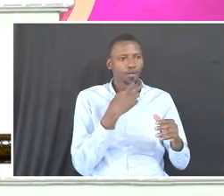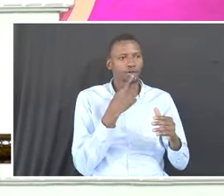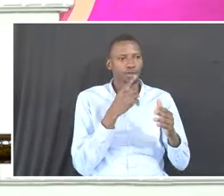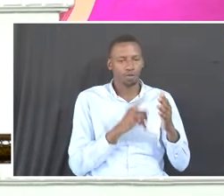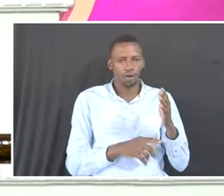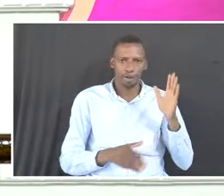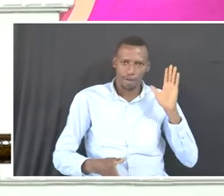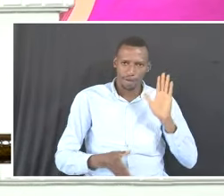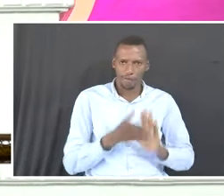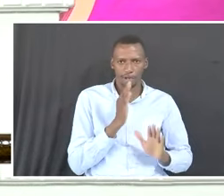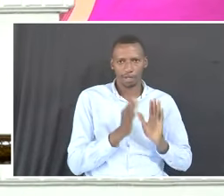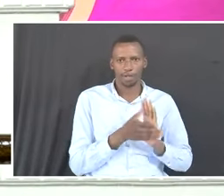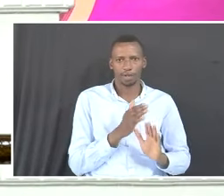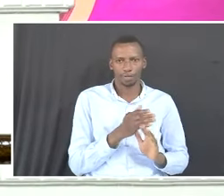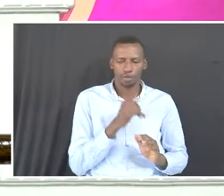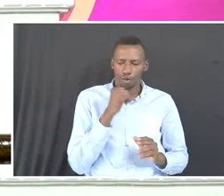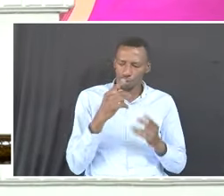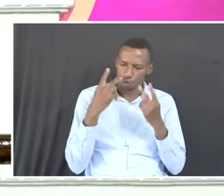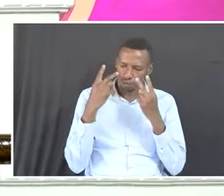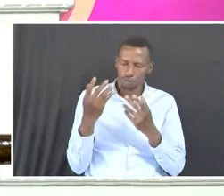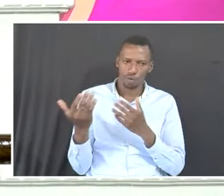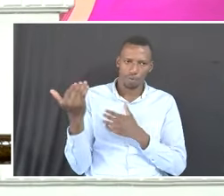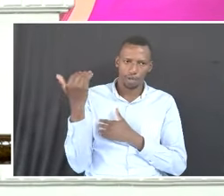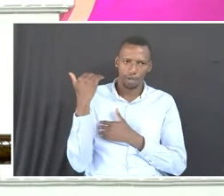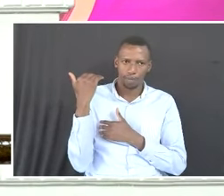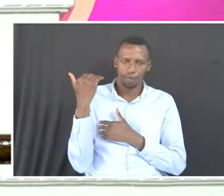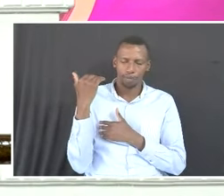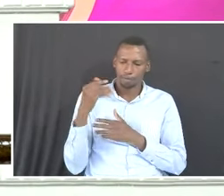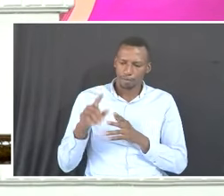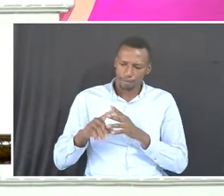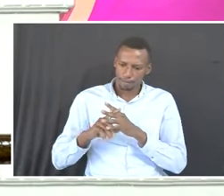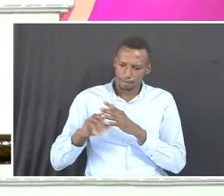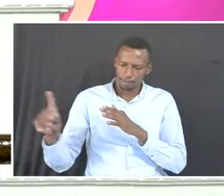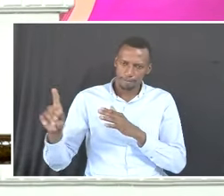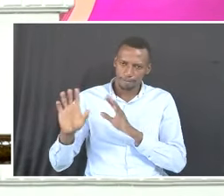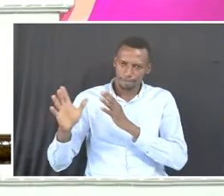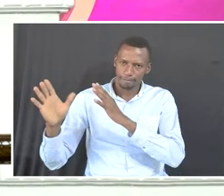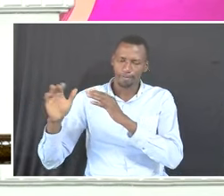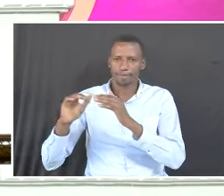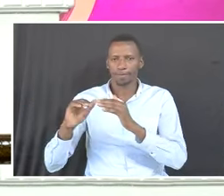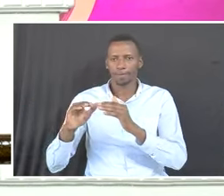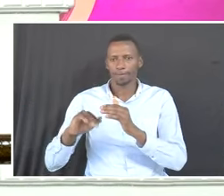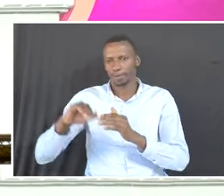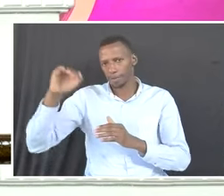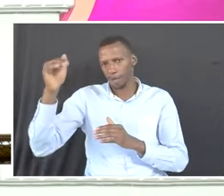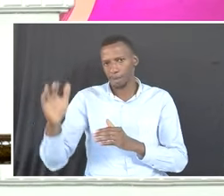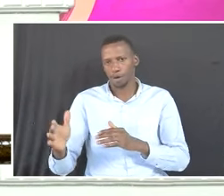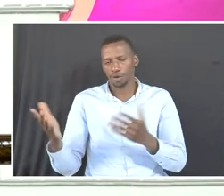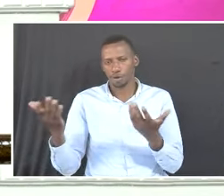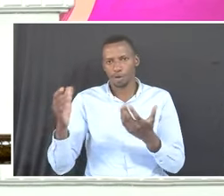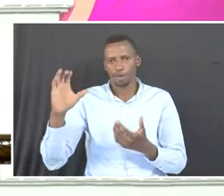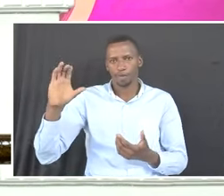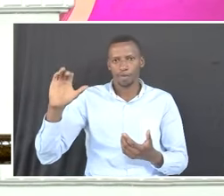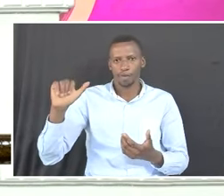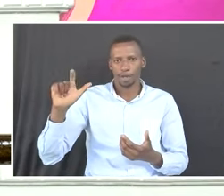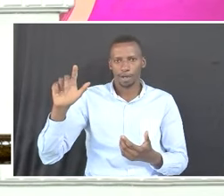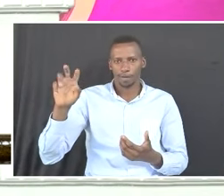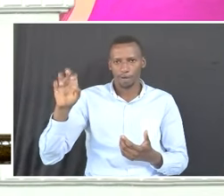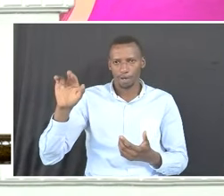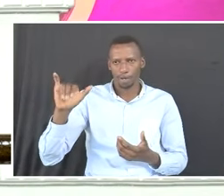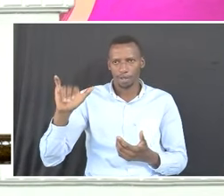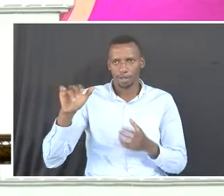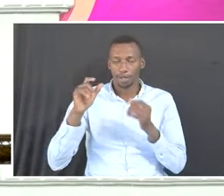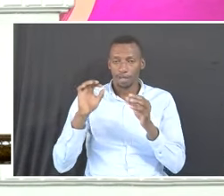haste, look not behind you, flee to the mountains, and for our case, Mount Calvary, lest we are